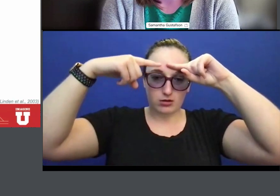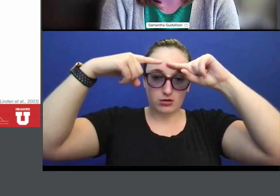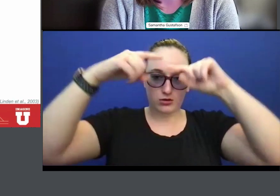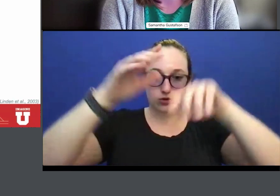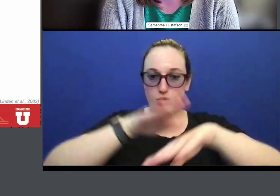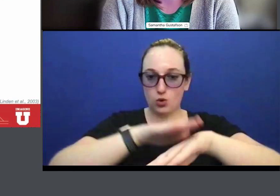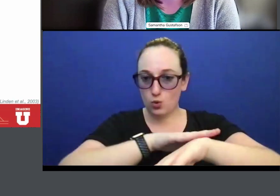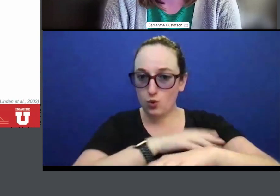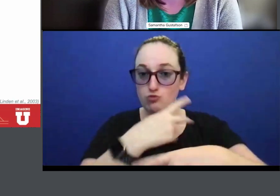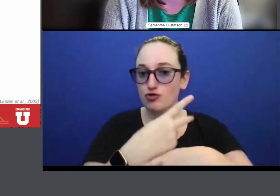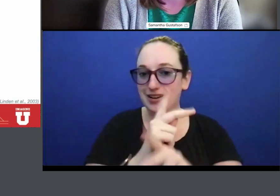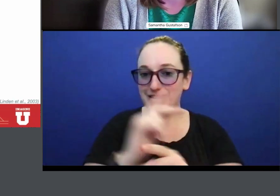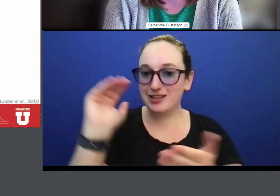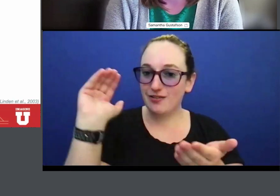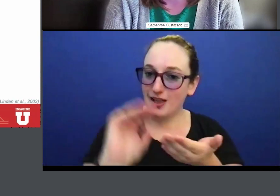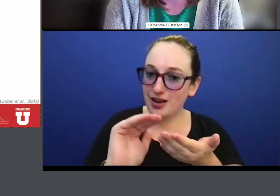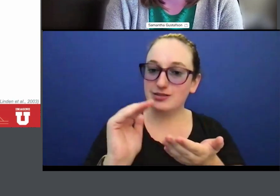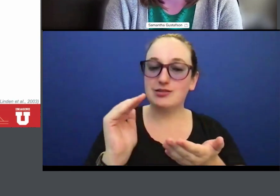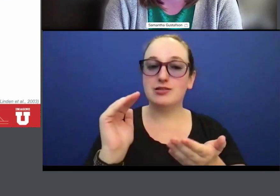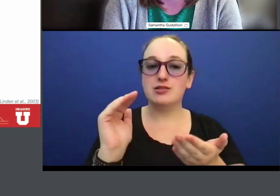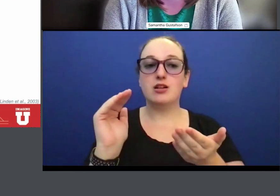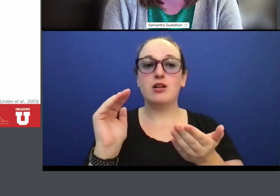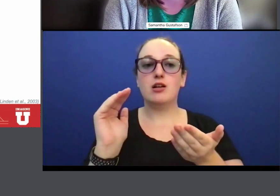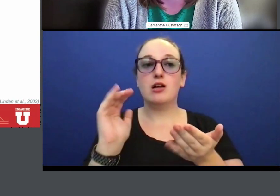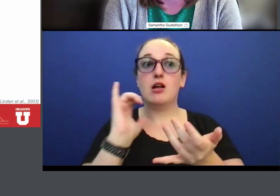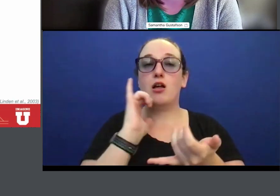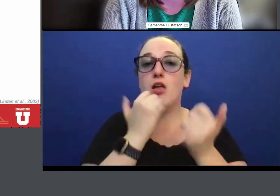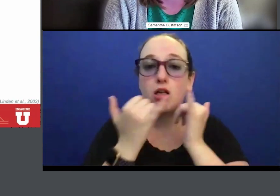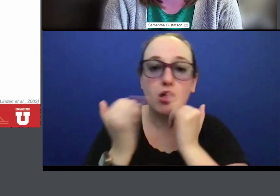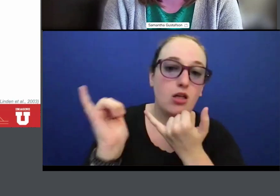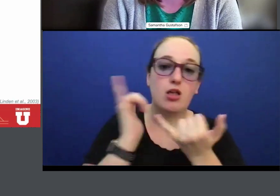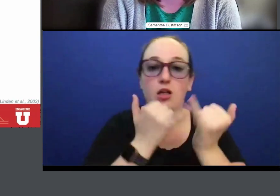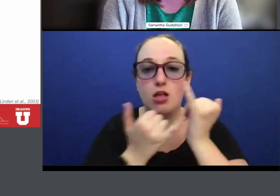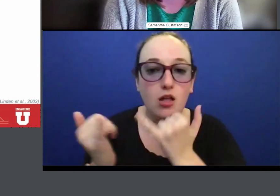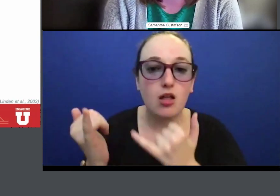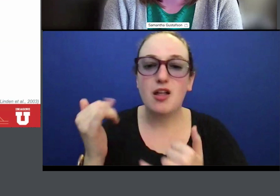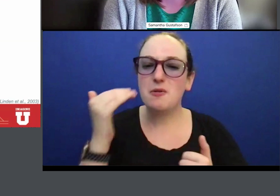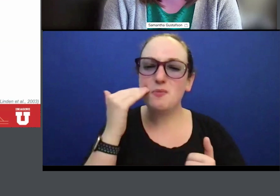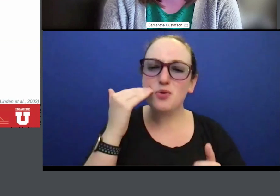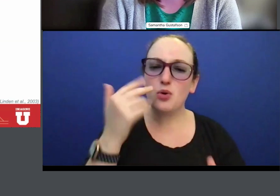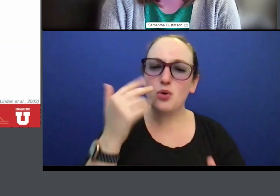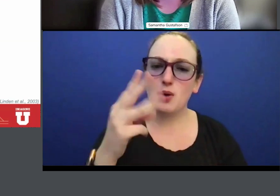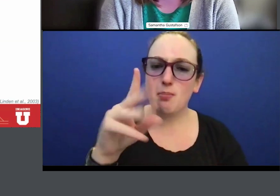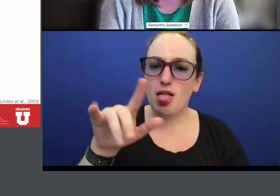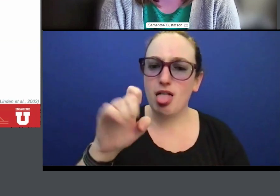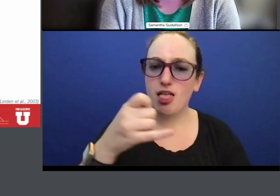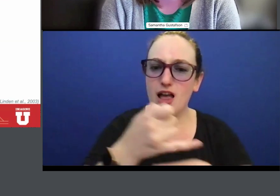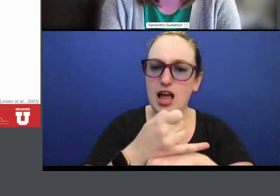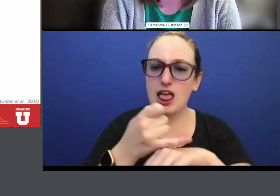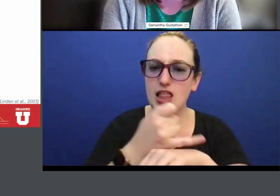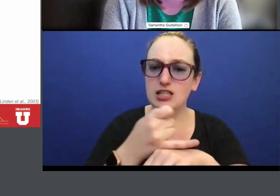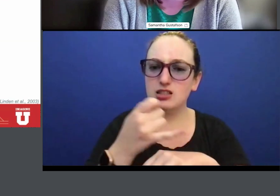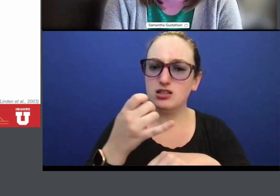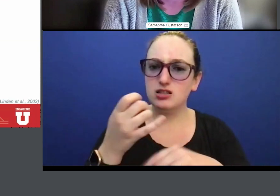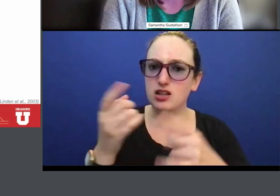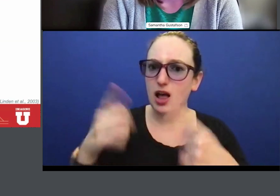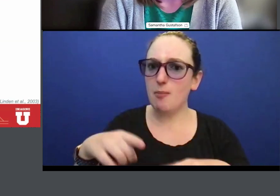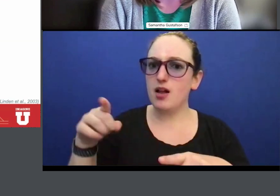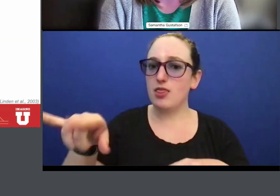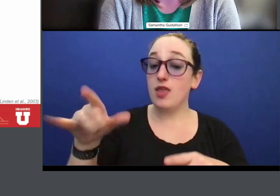less productive. They're more prone to making accidents at work. So, 3 Mile Island was caused by a worker being